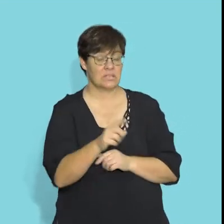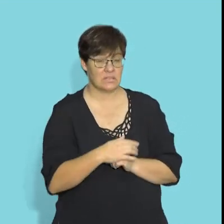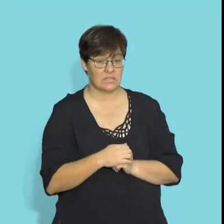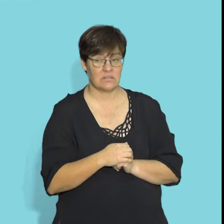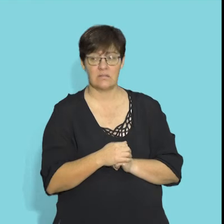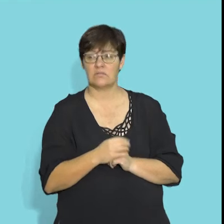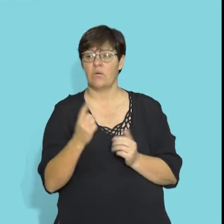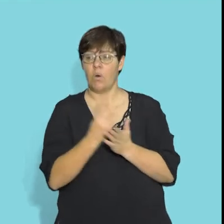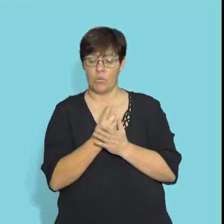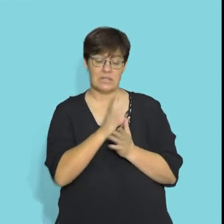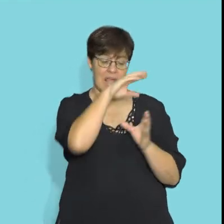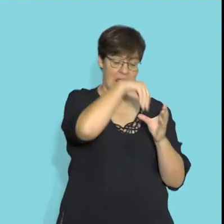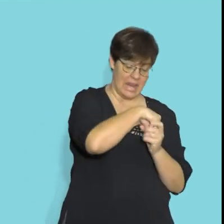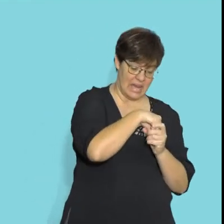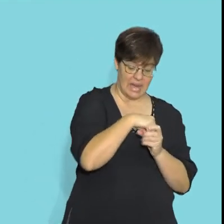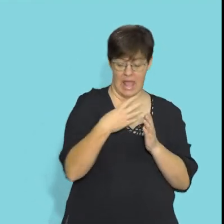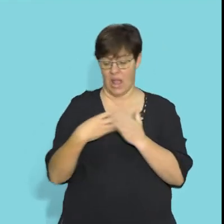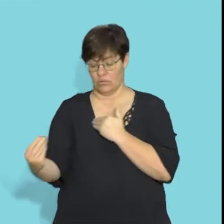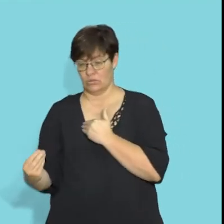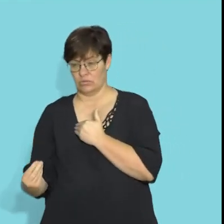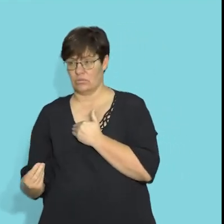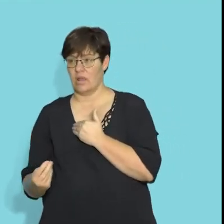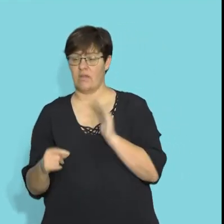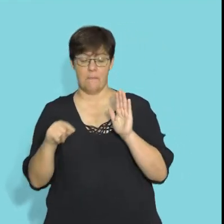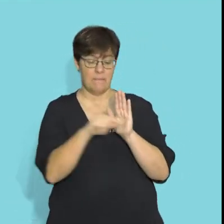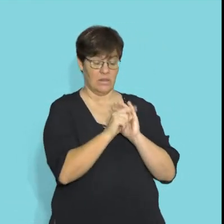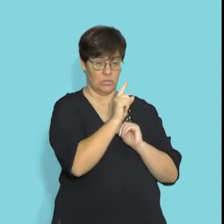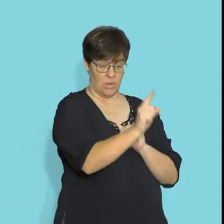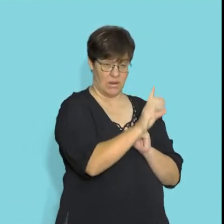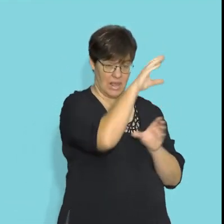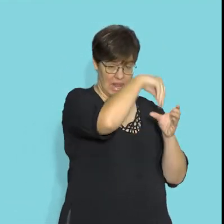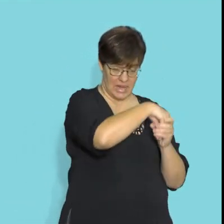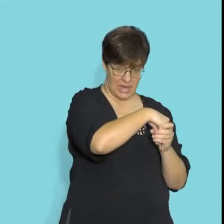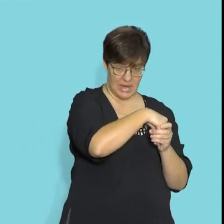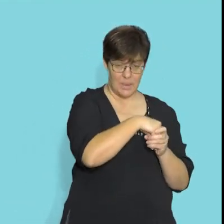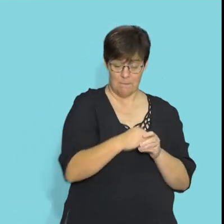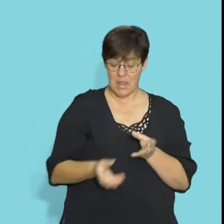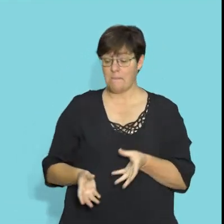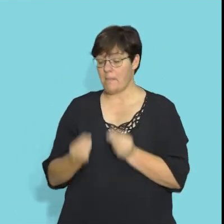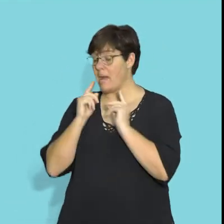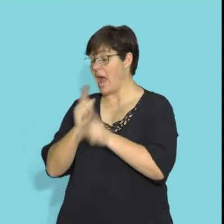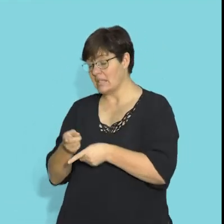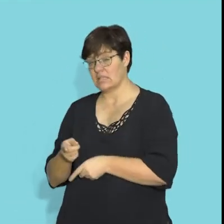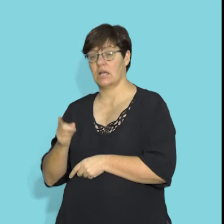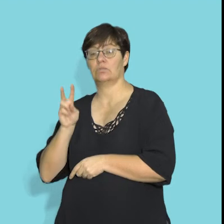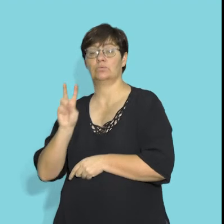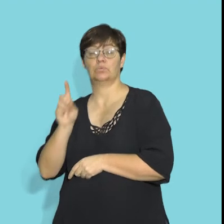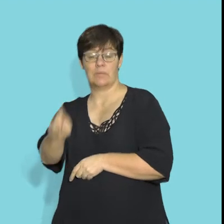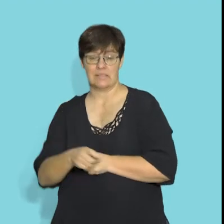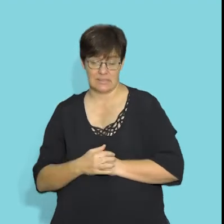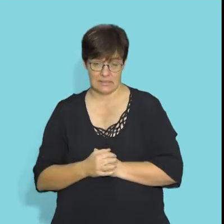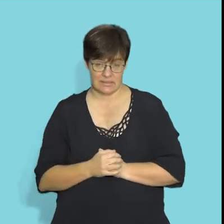are always input-output. So if I put -1 in, I must get out